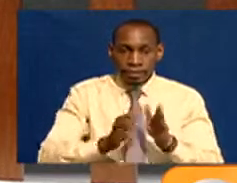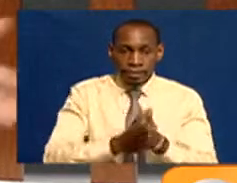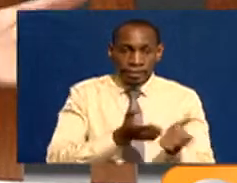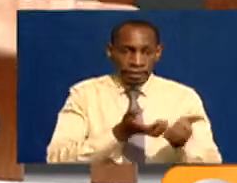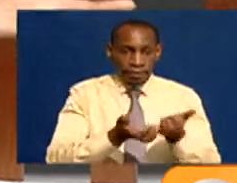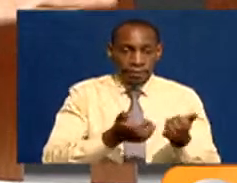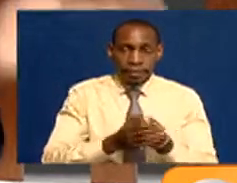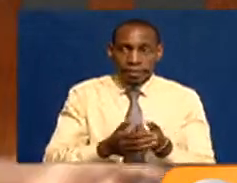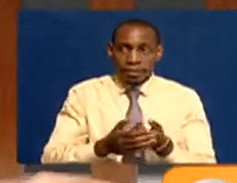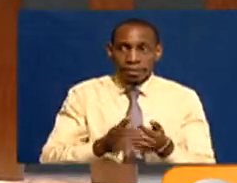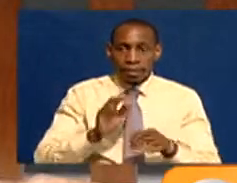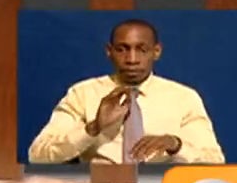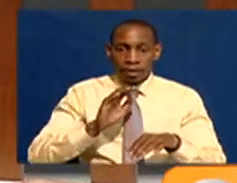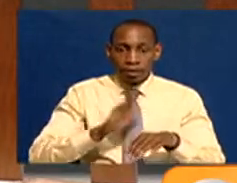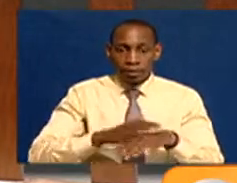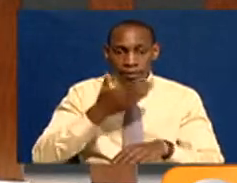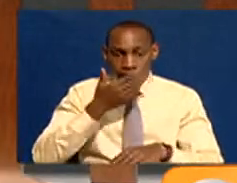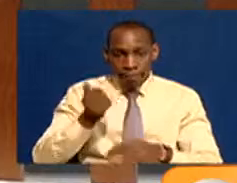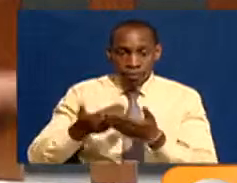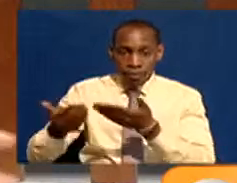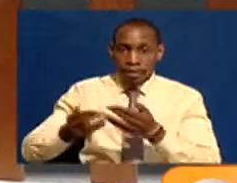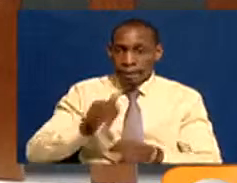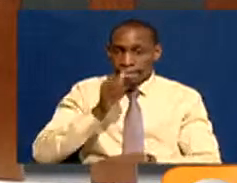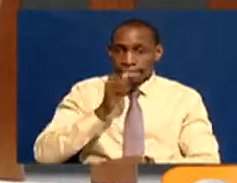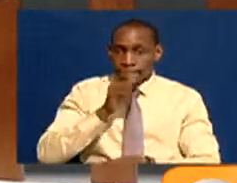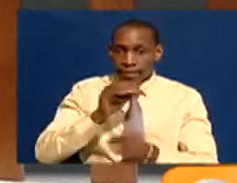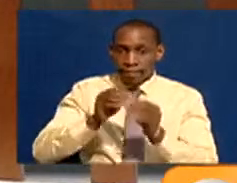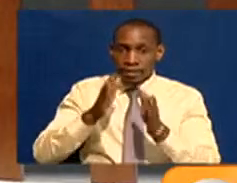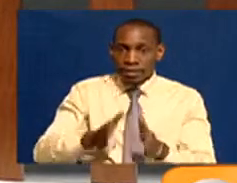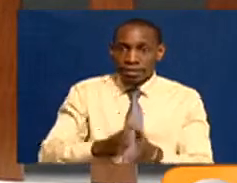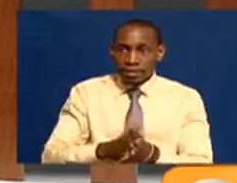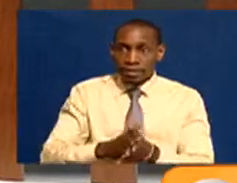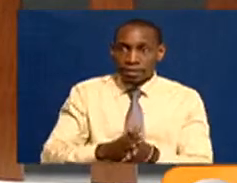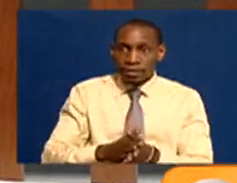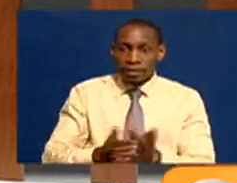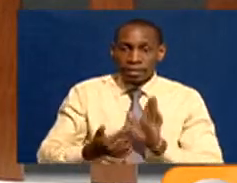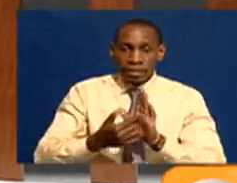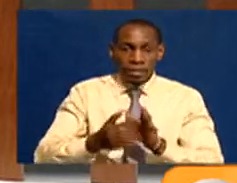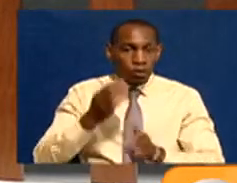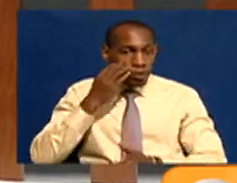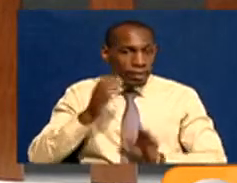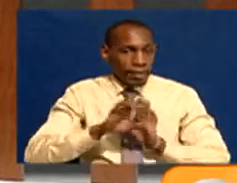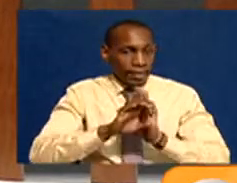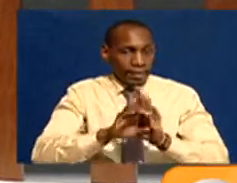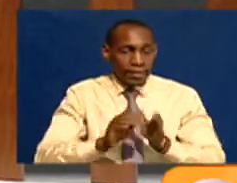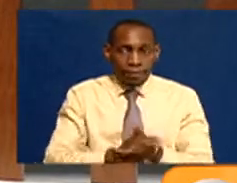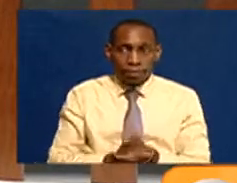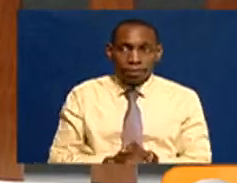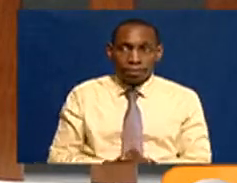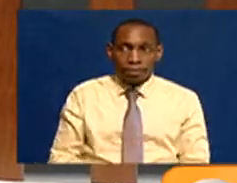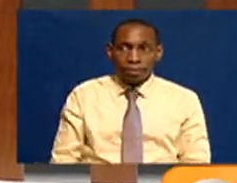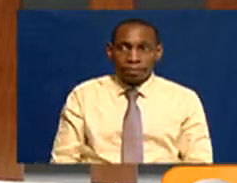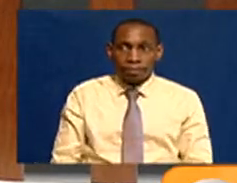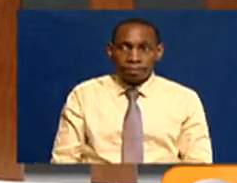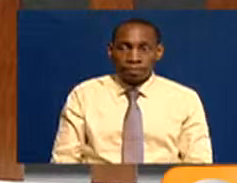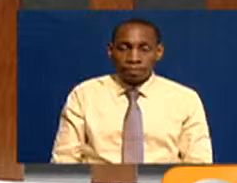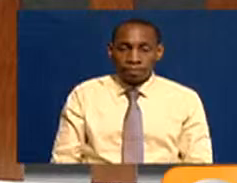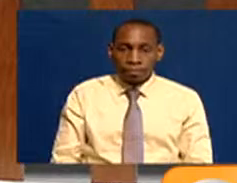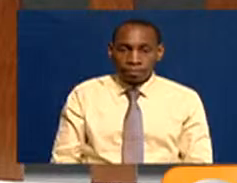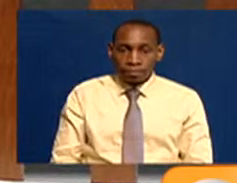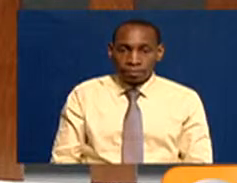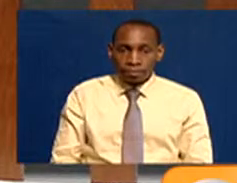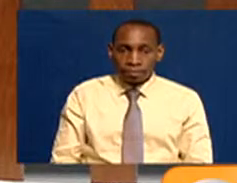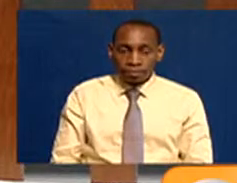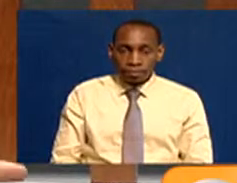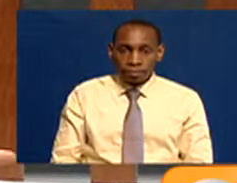makes sense to have private investors. Let's do that. I'll give you a very sad example. We had one of the privatization that was working